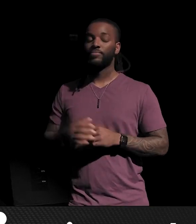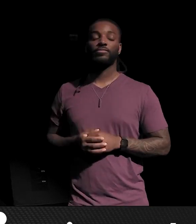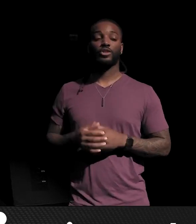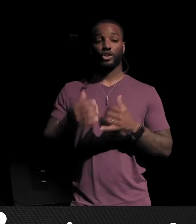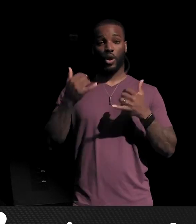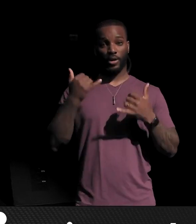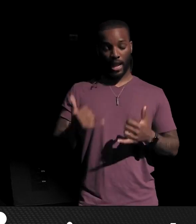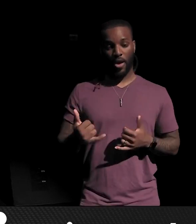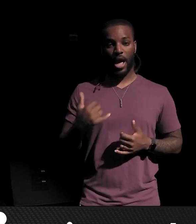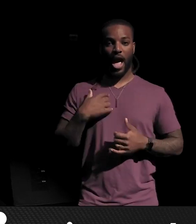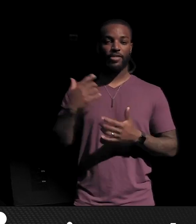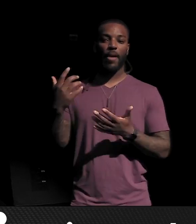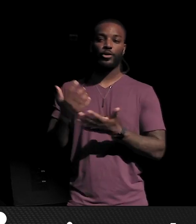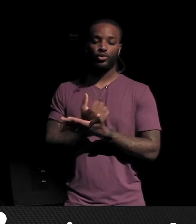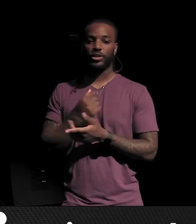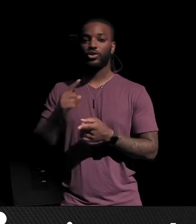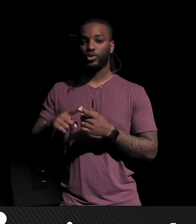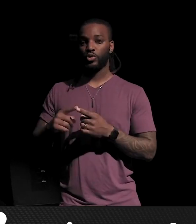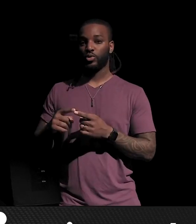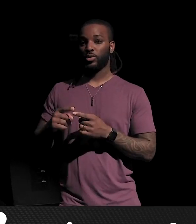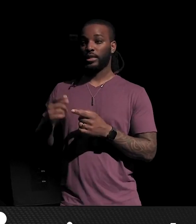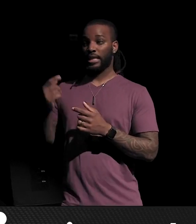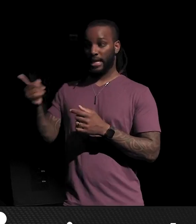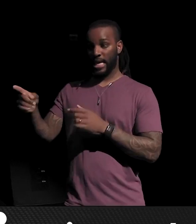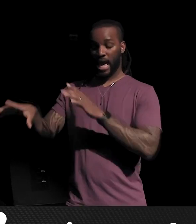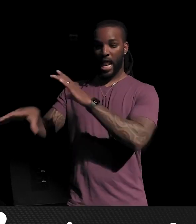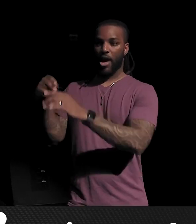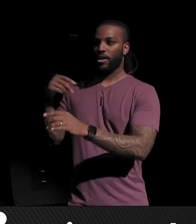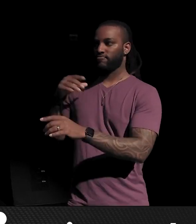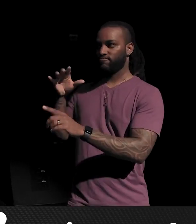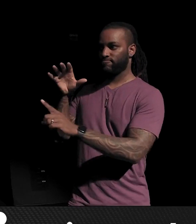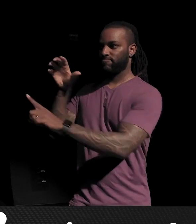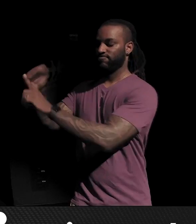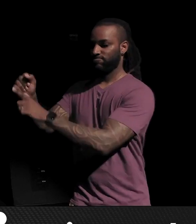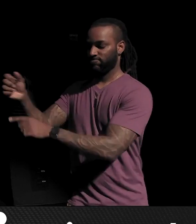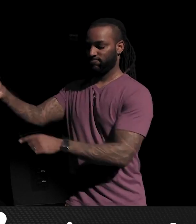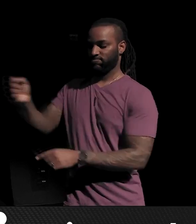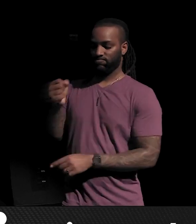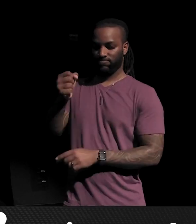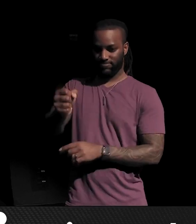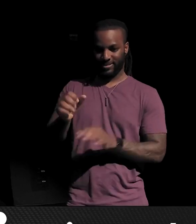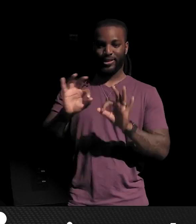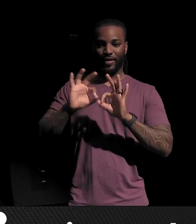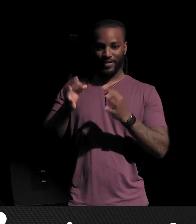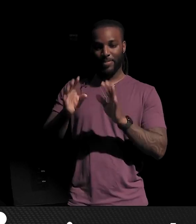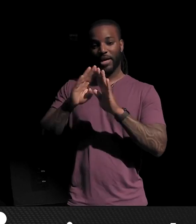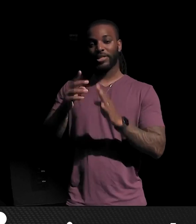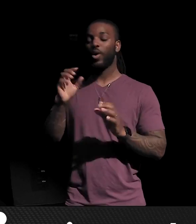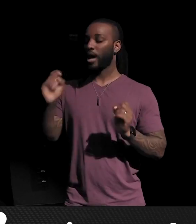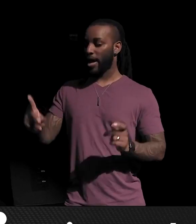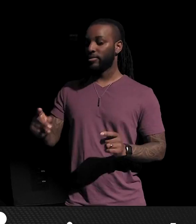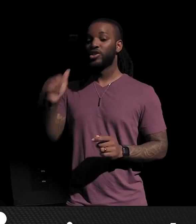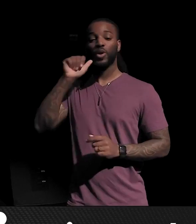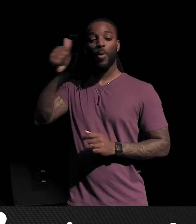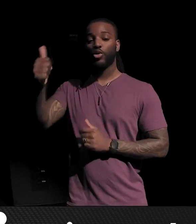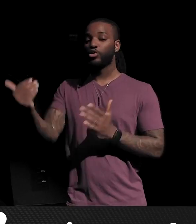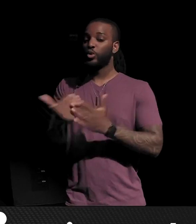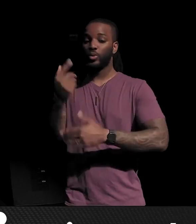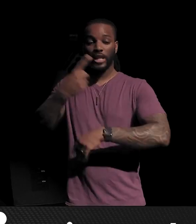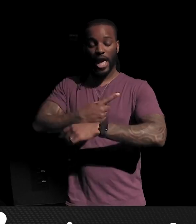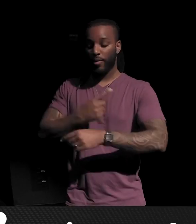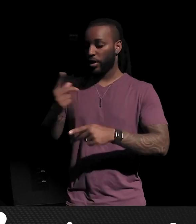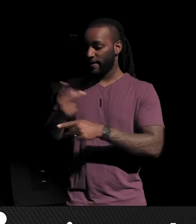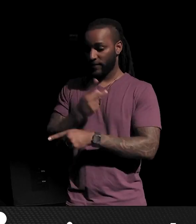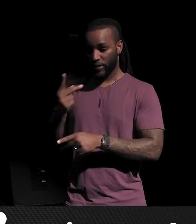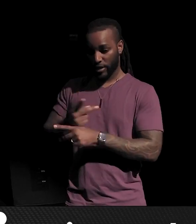an opportunity to get him when he gets out. I was able to take him to his family's house. And I said, hey, tomorrow's a new day. And we're going to figure this out.